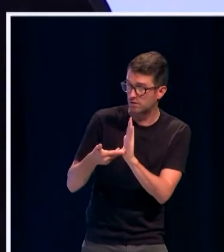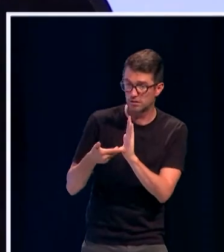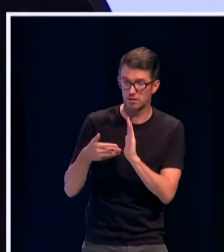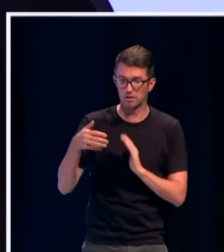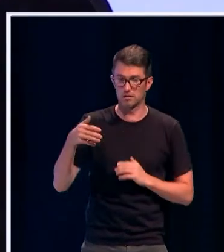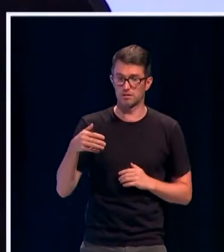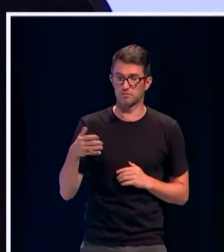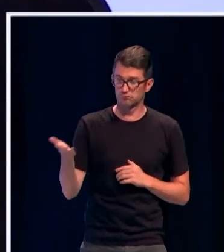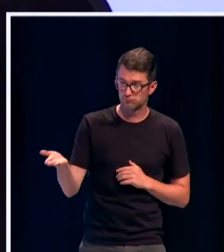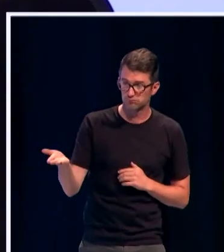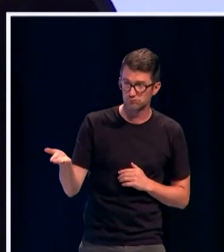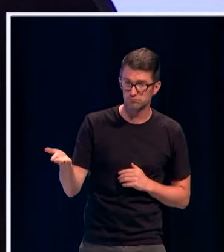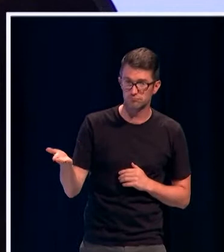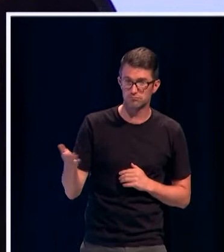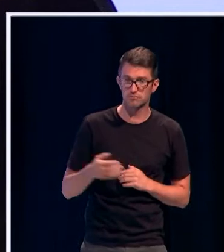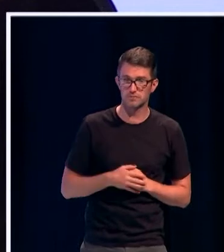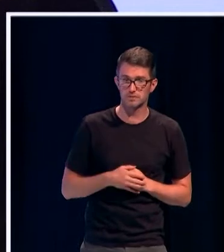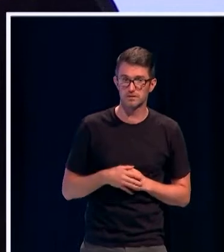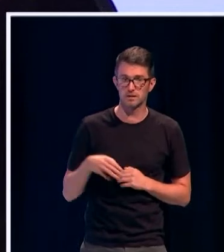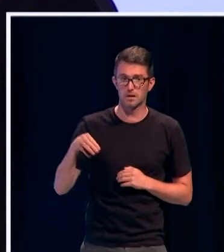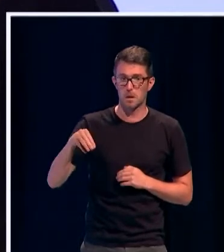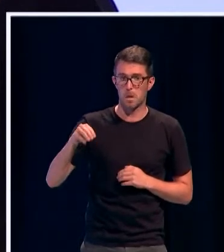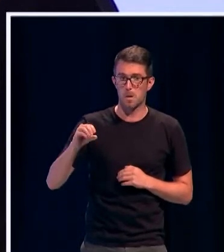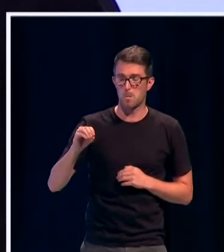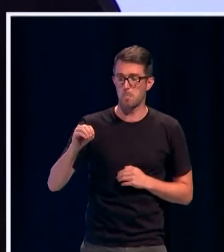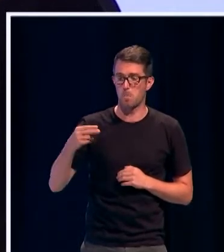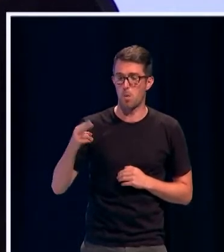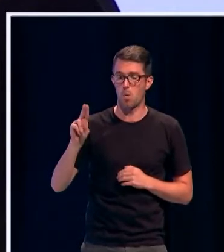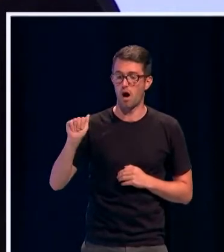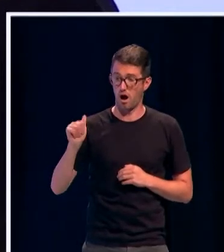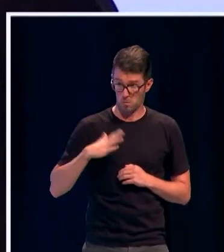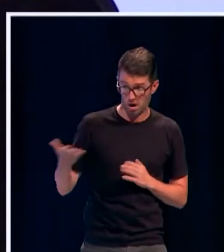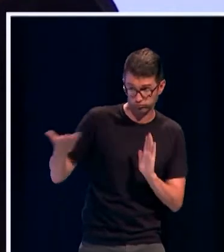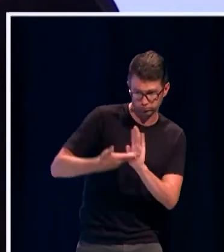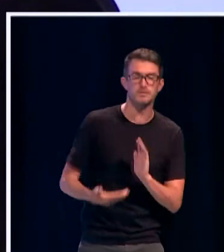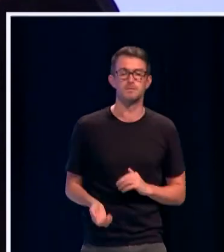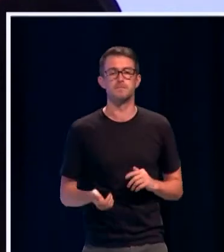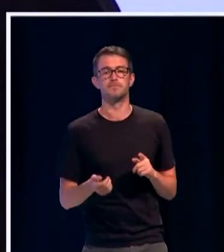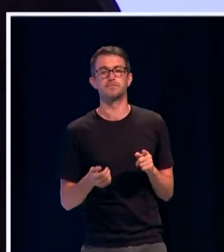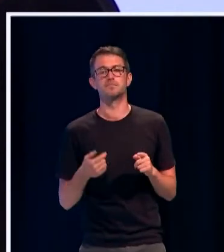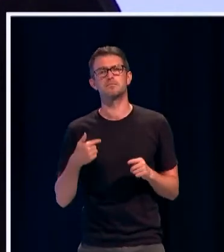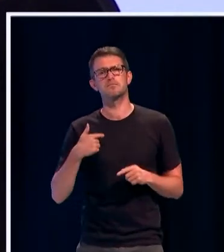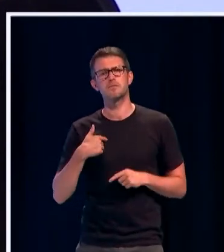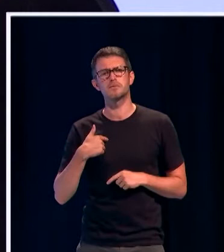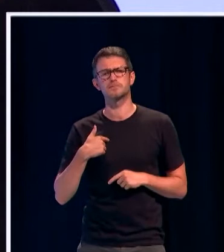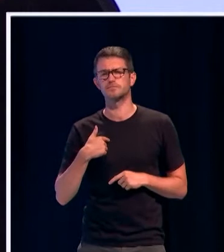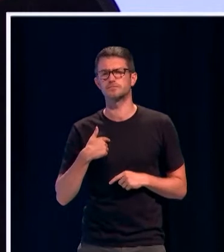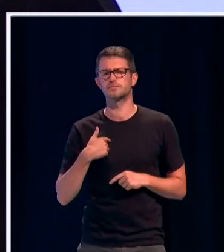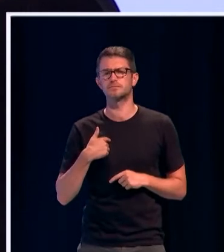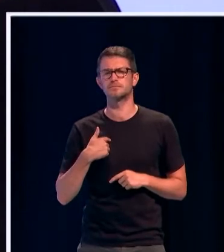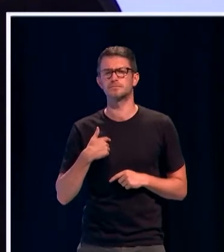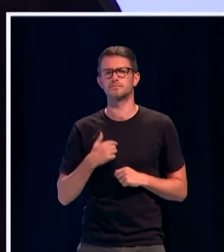people with the rural area and the community, they have a bottom level union parishad.